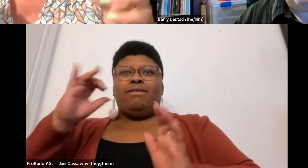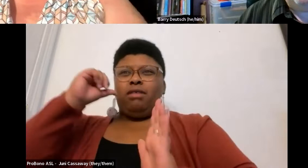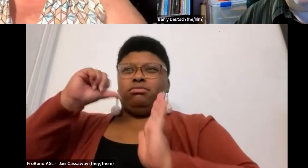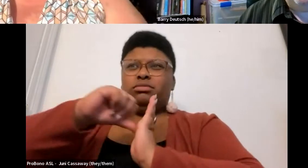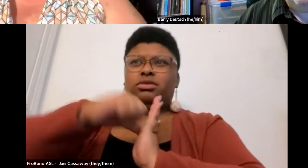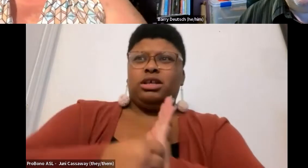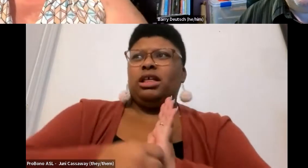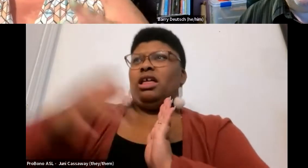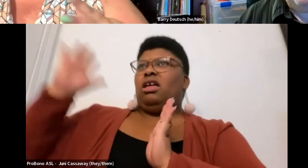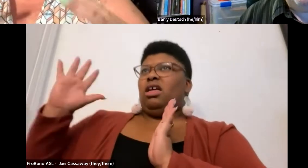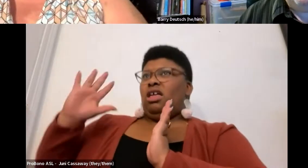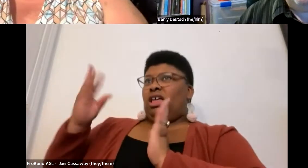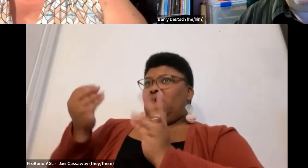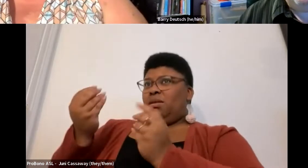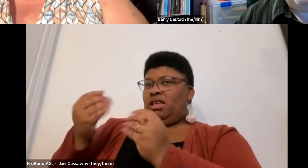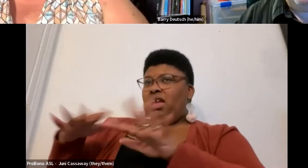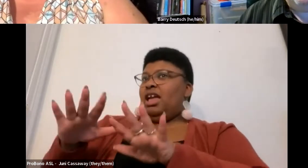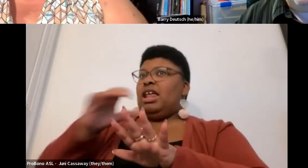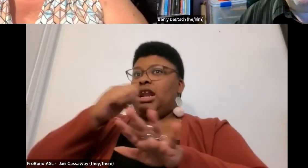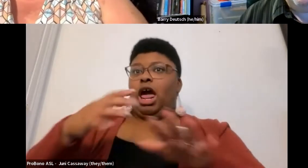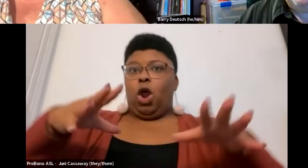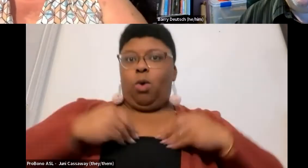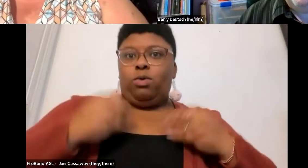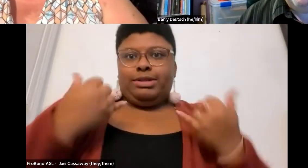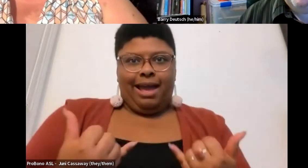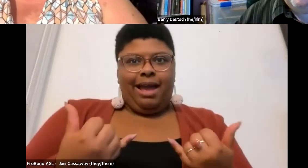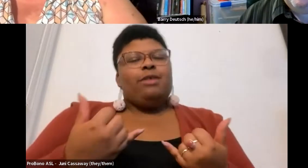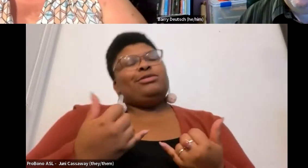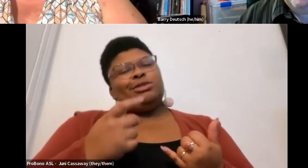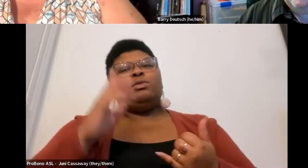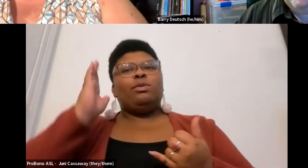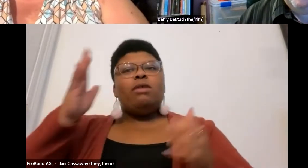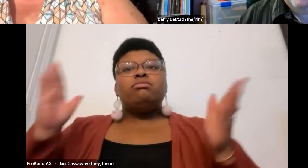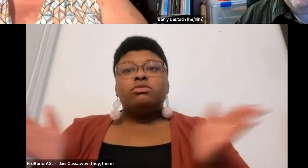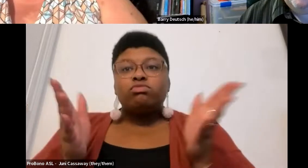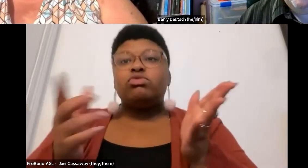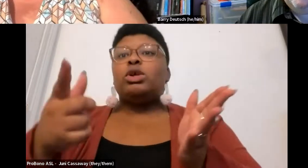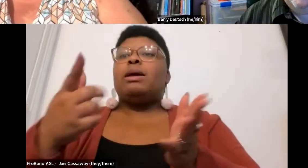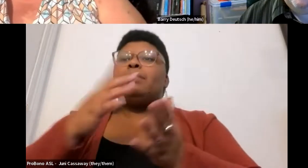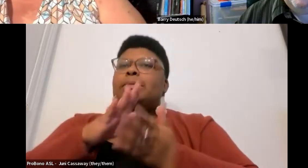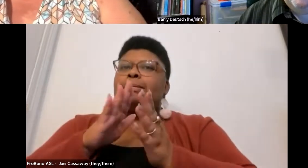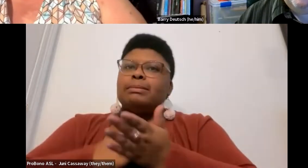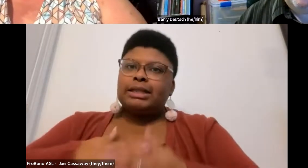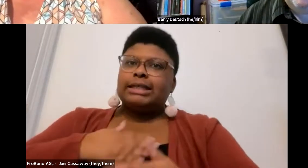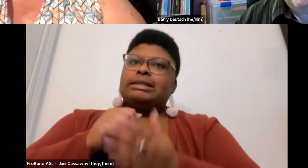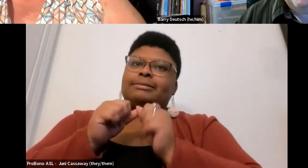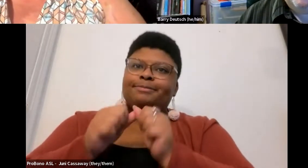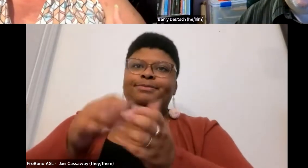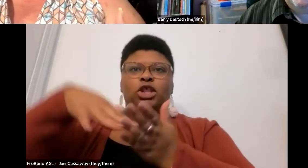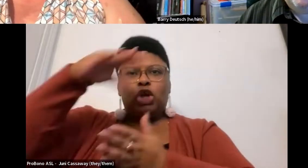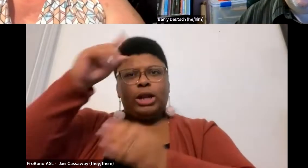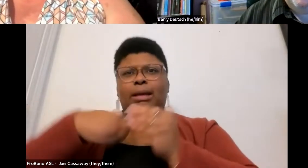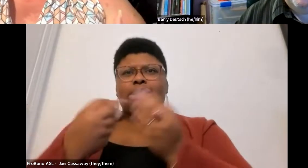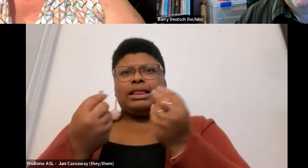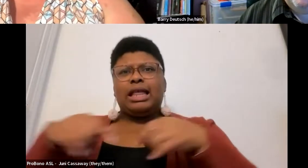those folks are here. So we encourage you to continue learning more about whose land you're on. We're going to continue exploring